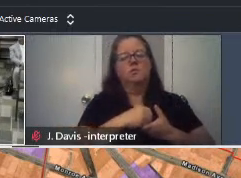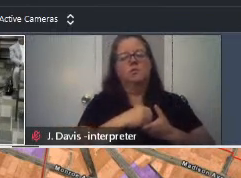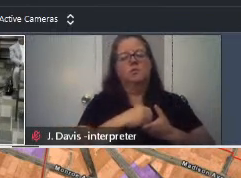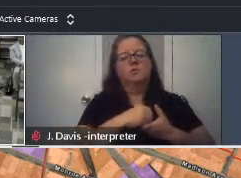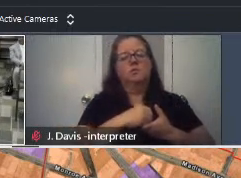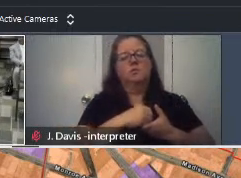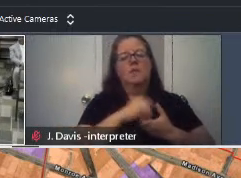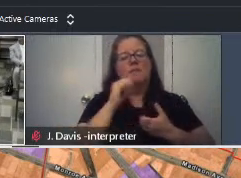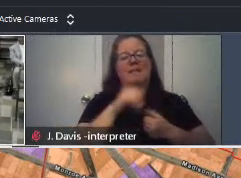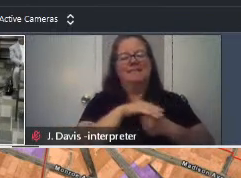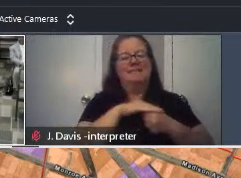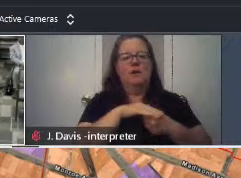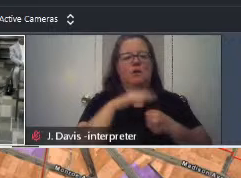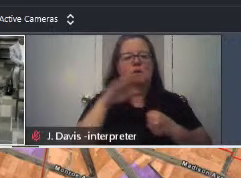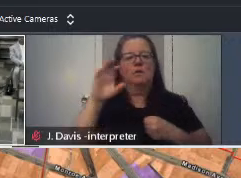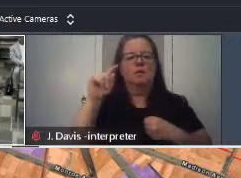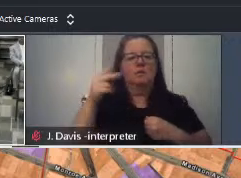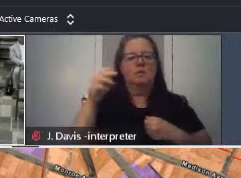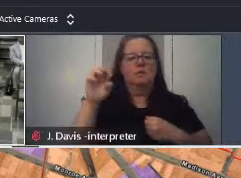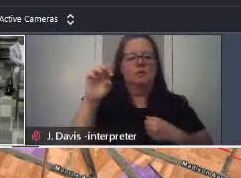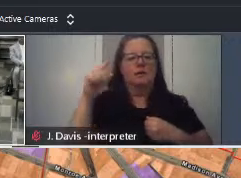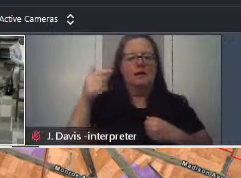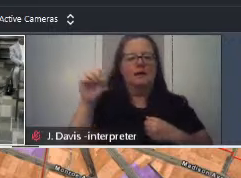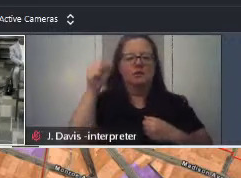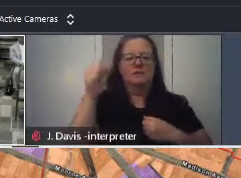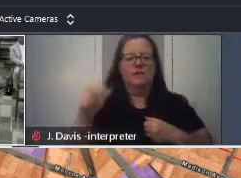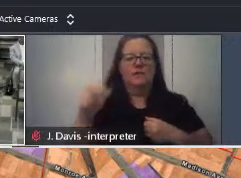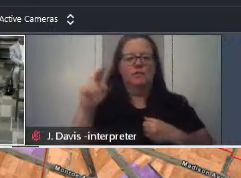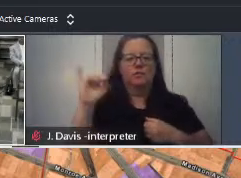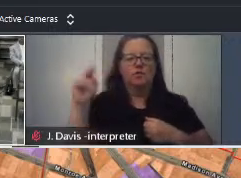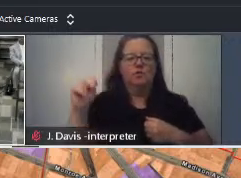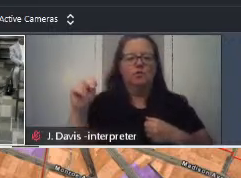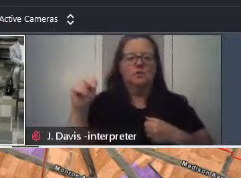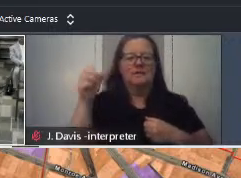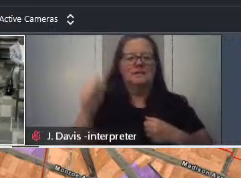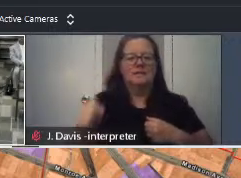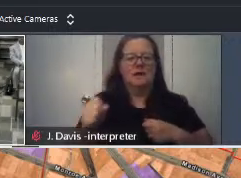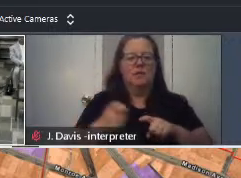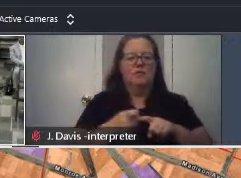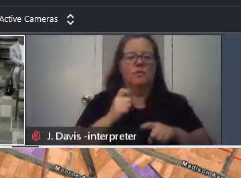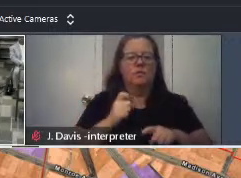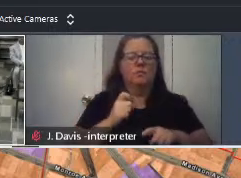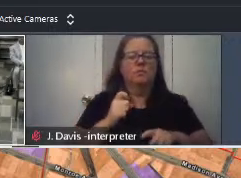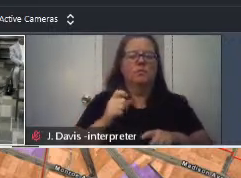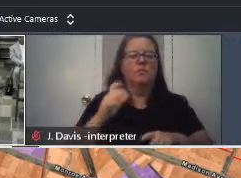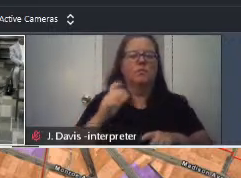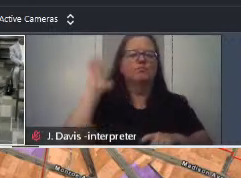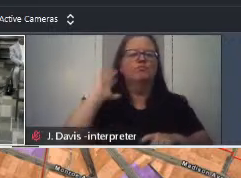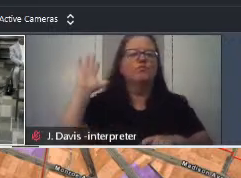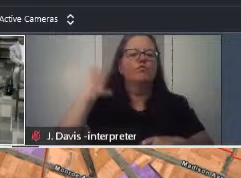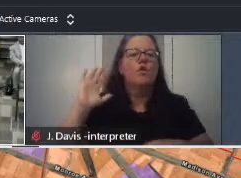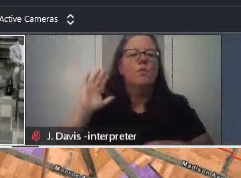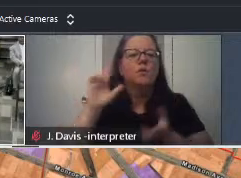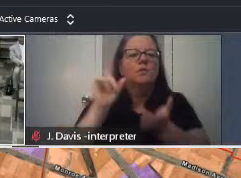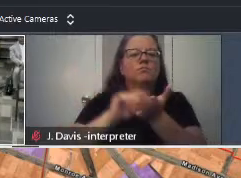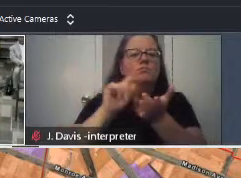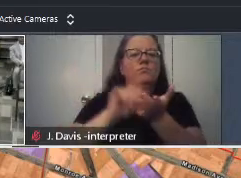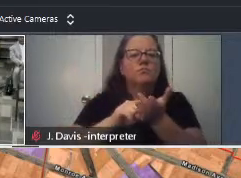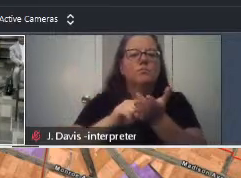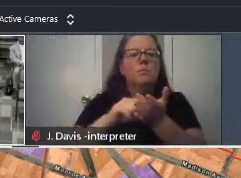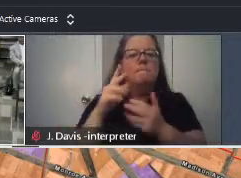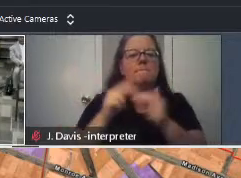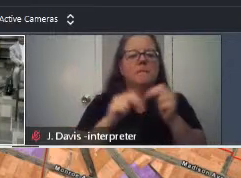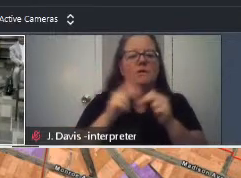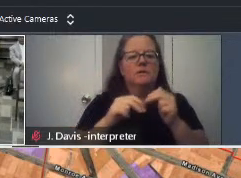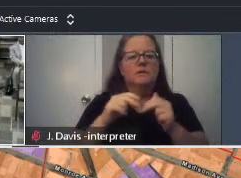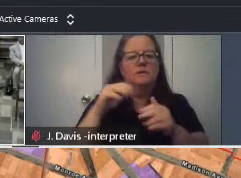This is an area in the edge. This is south of Union, just south rather of the former Commercial Appeal building that is in EMP zoning. We'd like